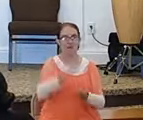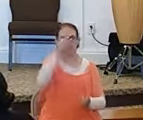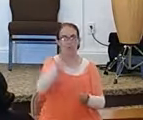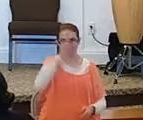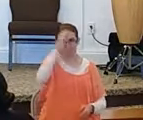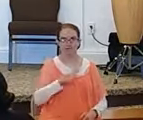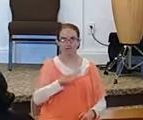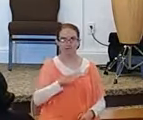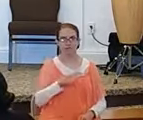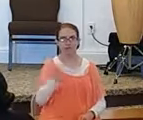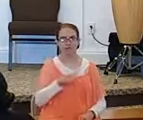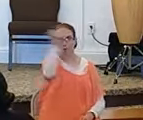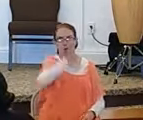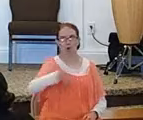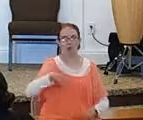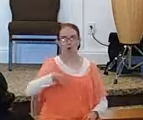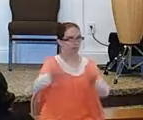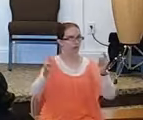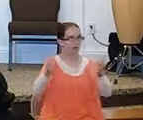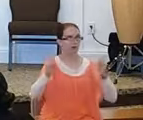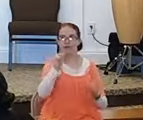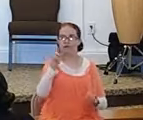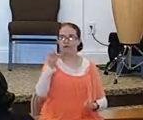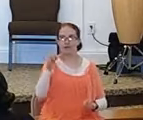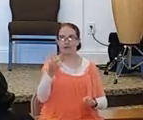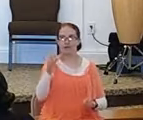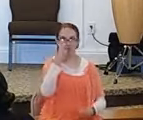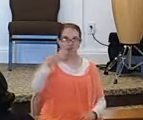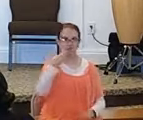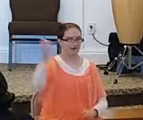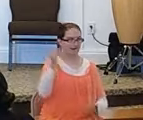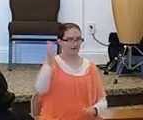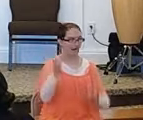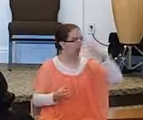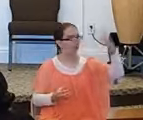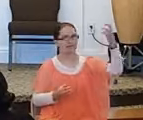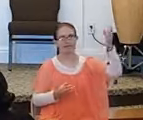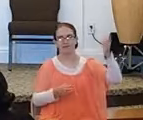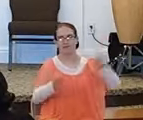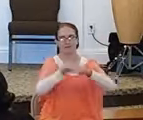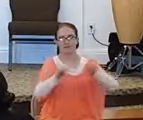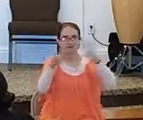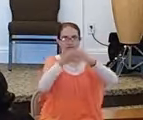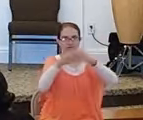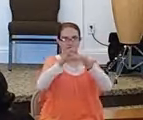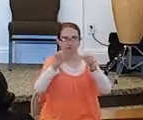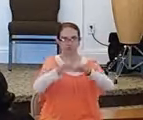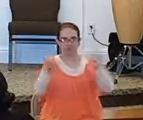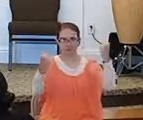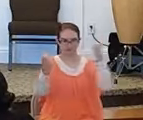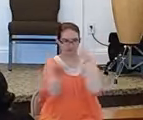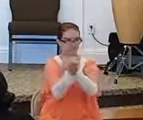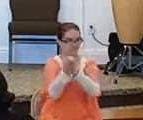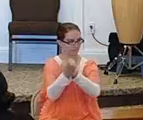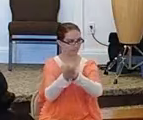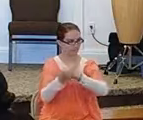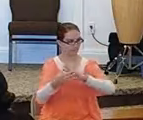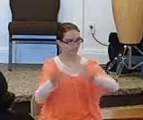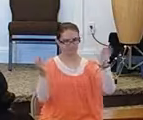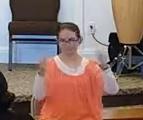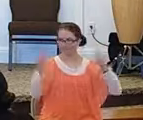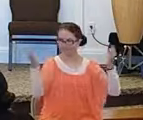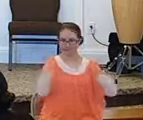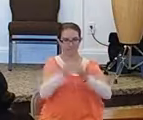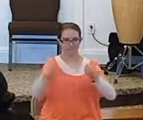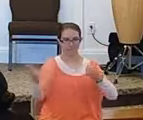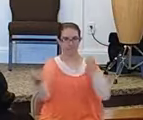man who always went around naked all the time, screaming and hollering and breaking chains and breaking ropes and breaking all these things they